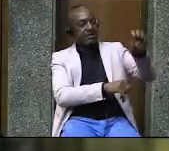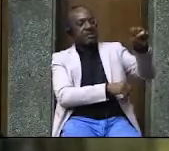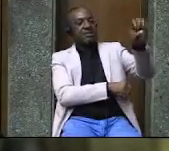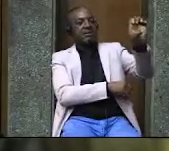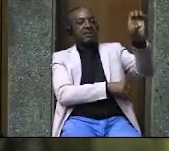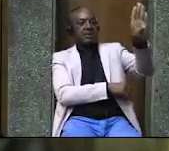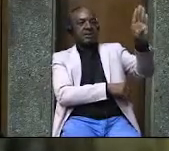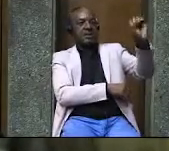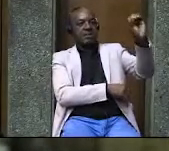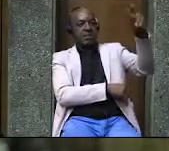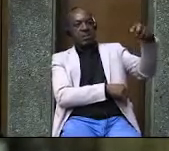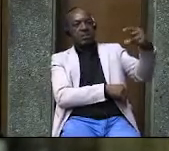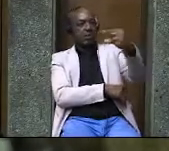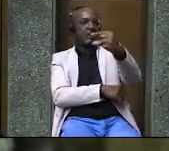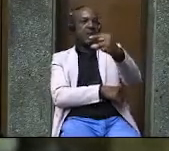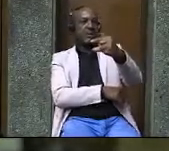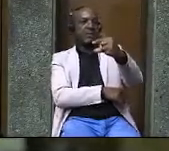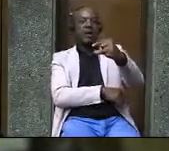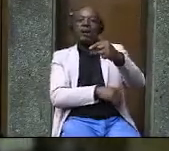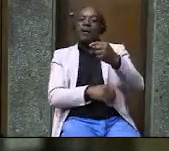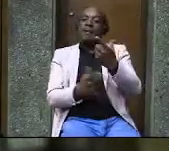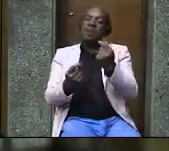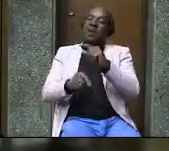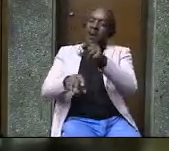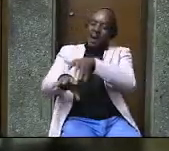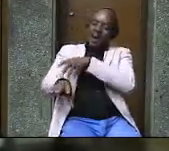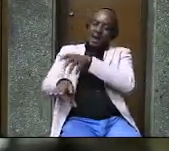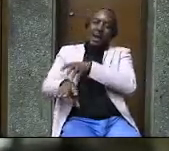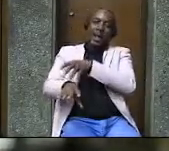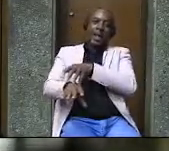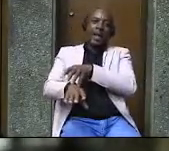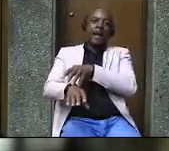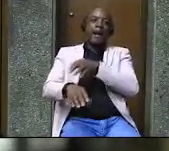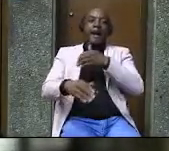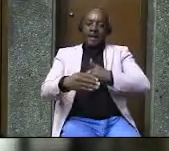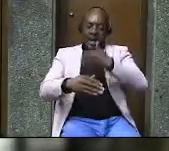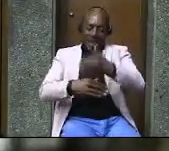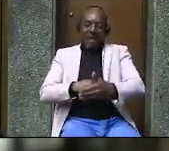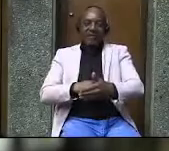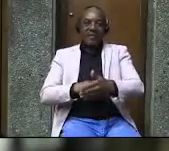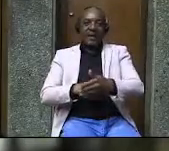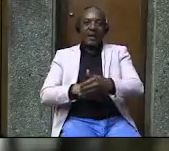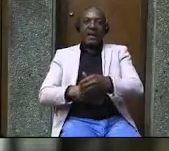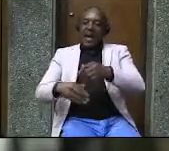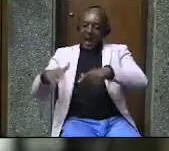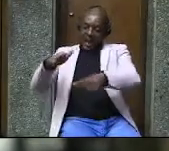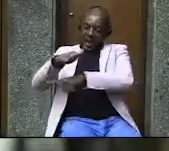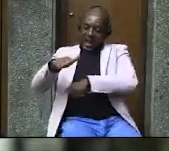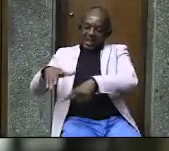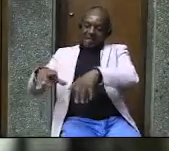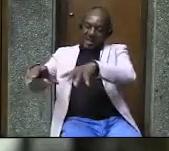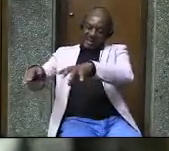benza i-agriculture lapho kodwa kwaphela sekungasenanix le land kudala